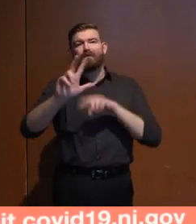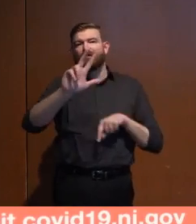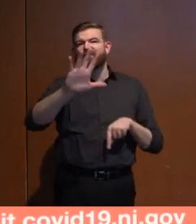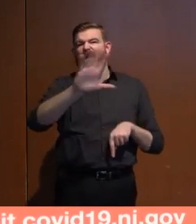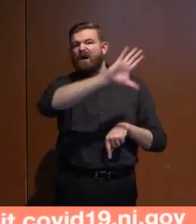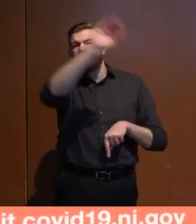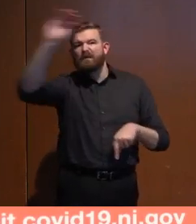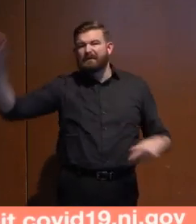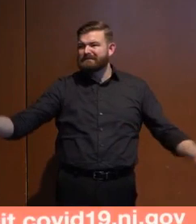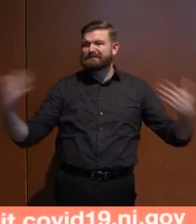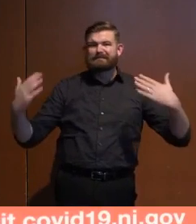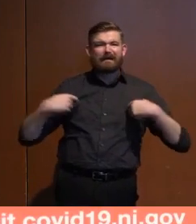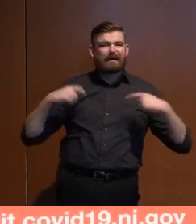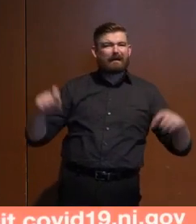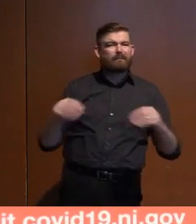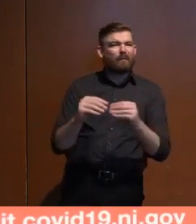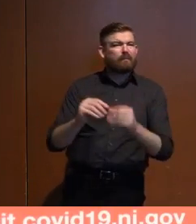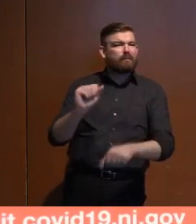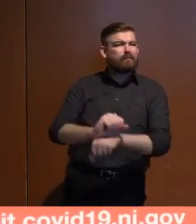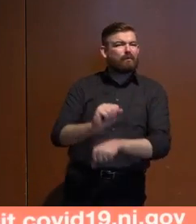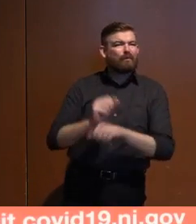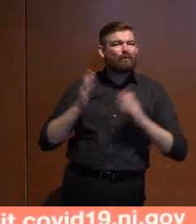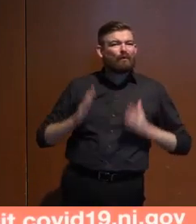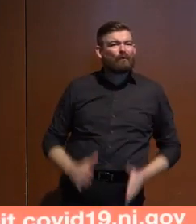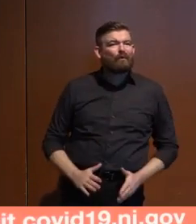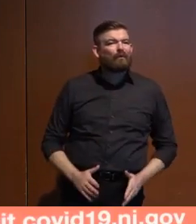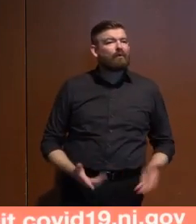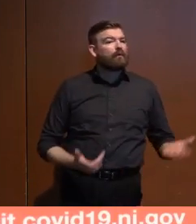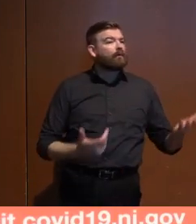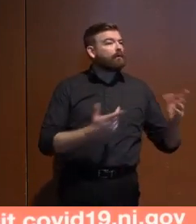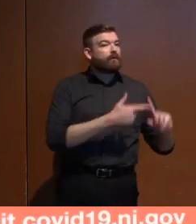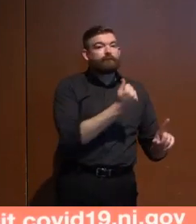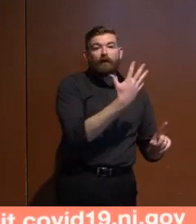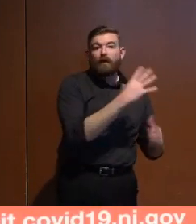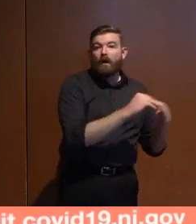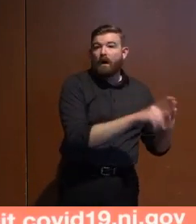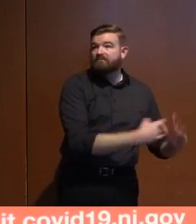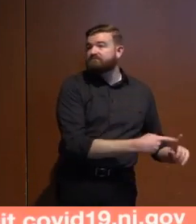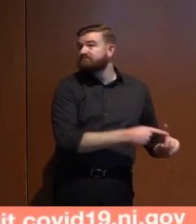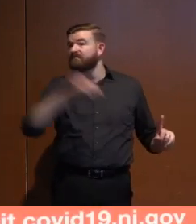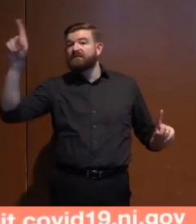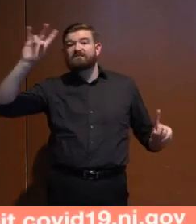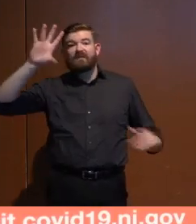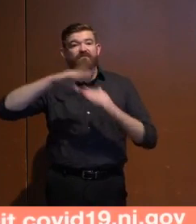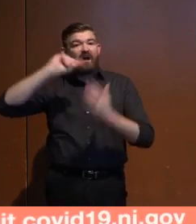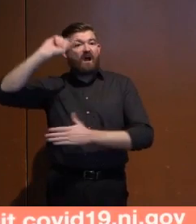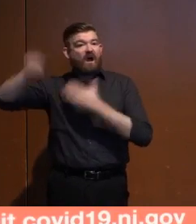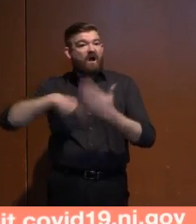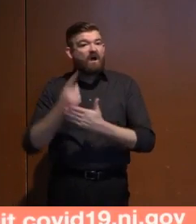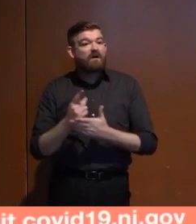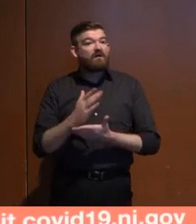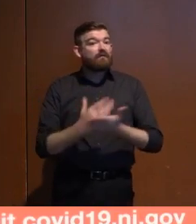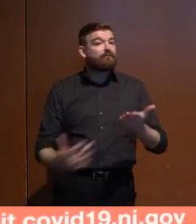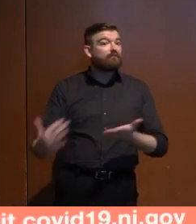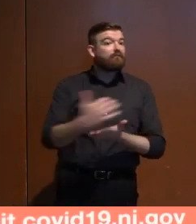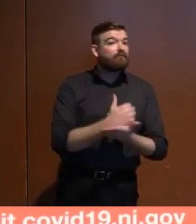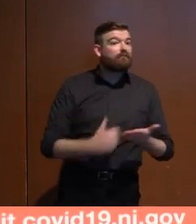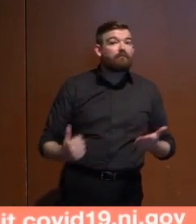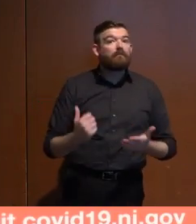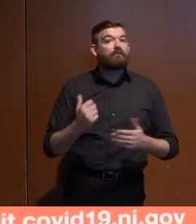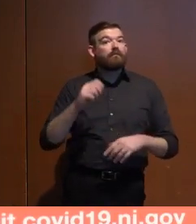from salaries of $11 to $75 an hour, but also salaried positions in excess of $100,000. The